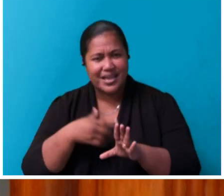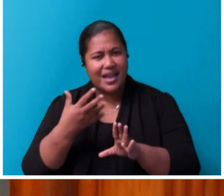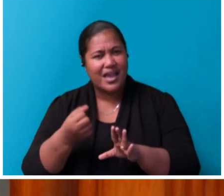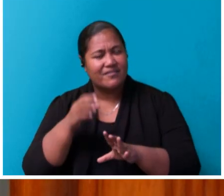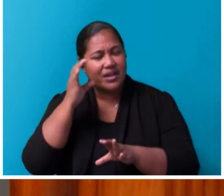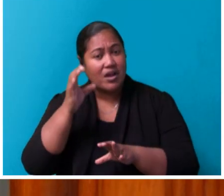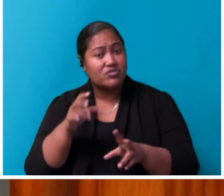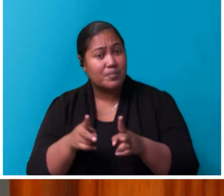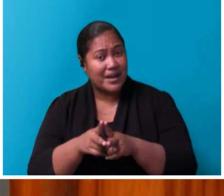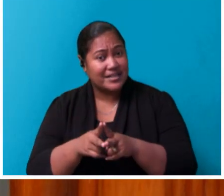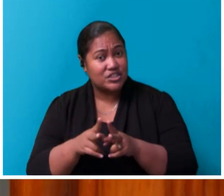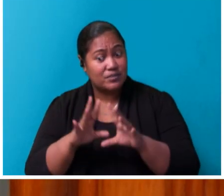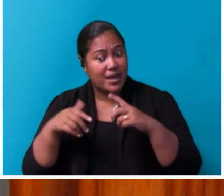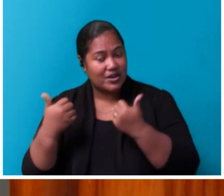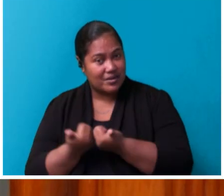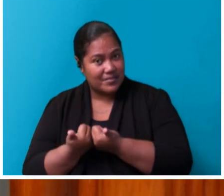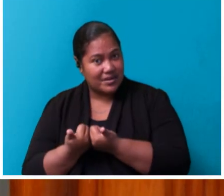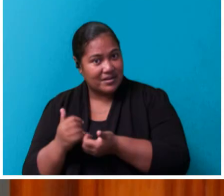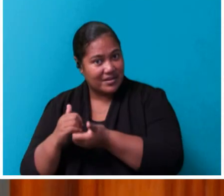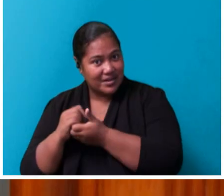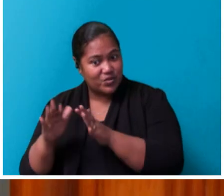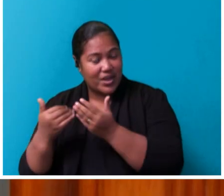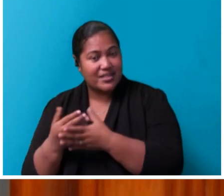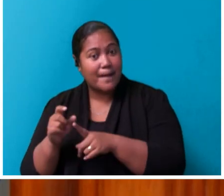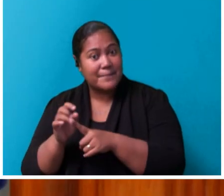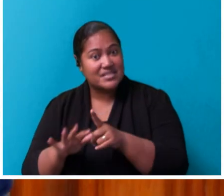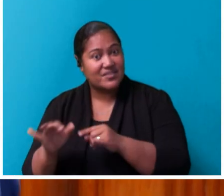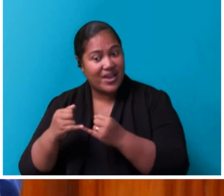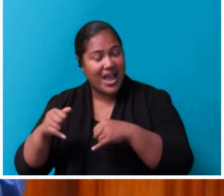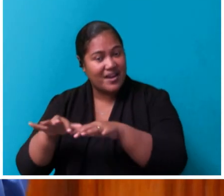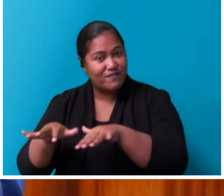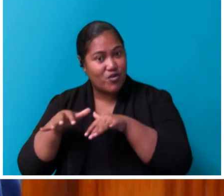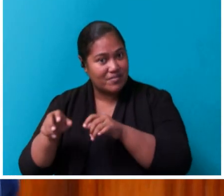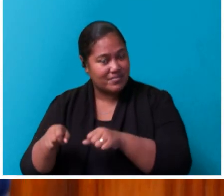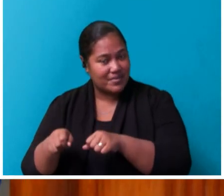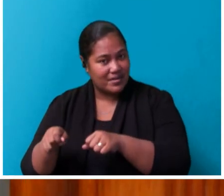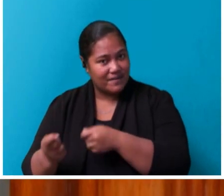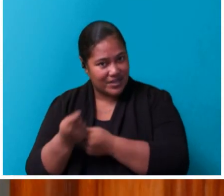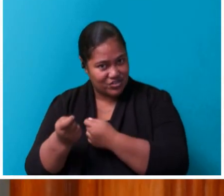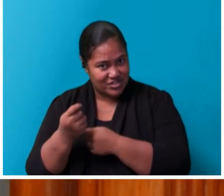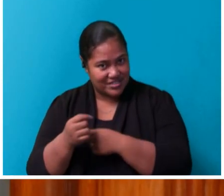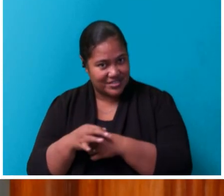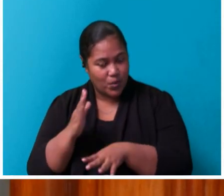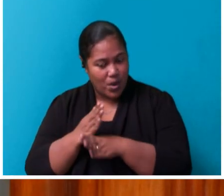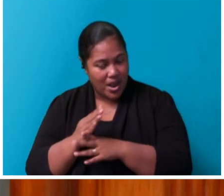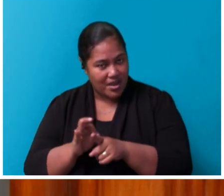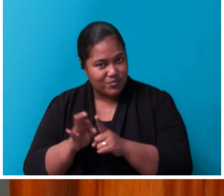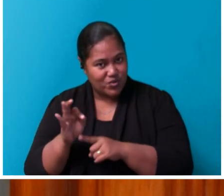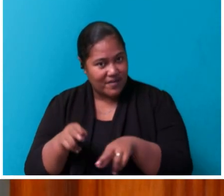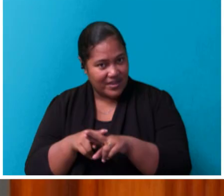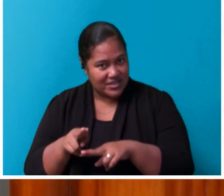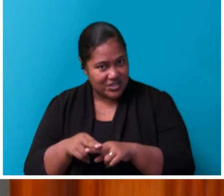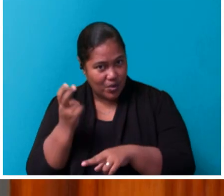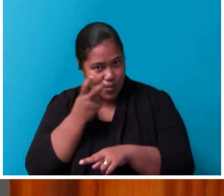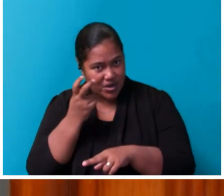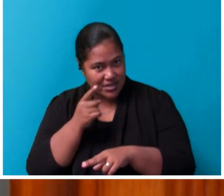Partnership Agreement with the Pacific Islands Forum Fisheries Agency, worked to improve Fiji's ability to monitor the movement